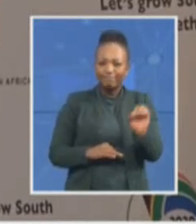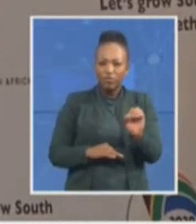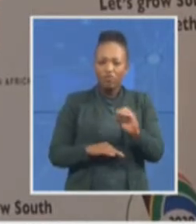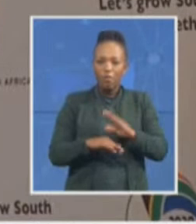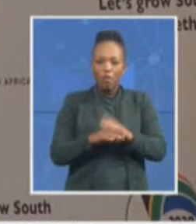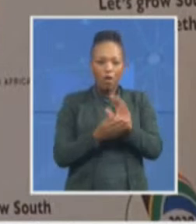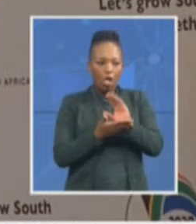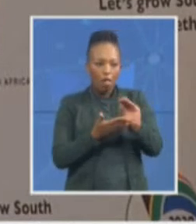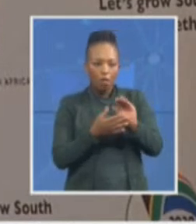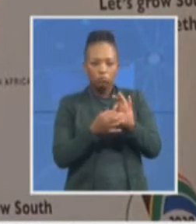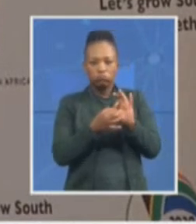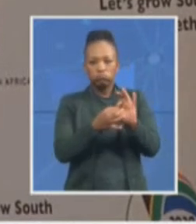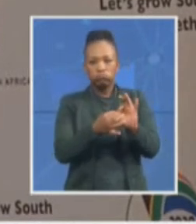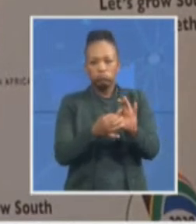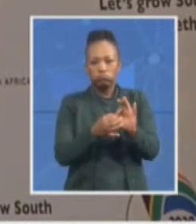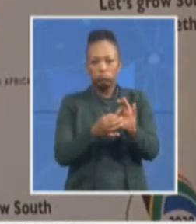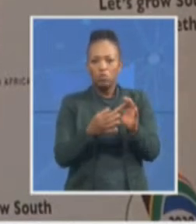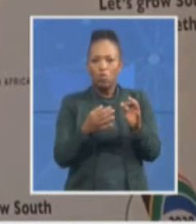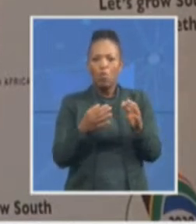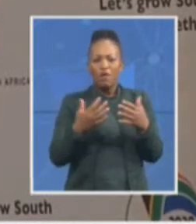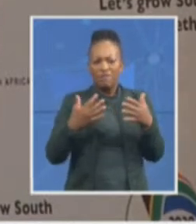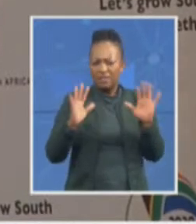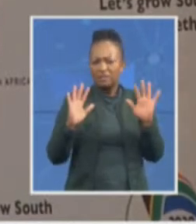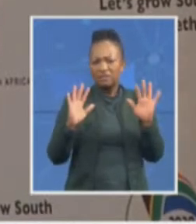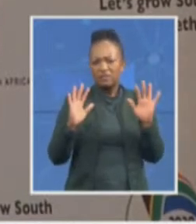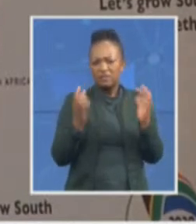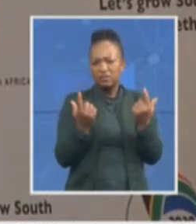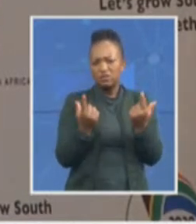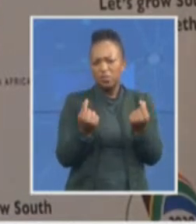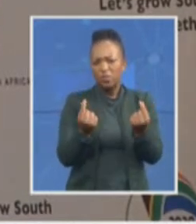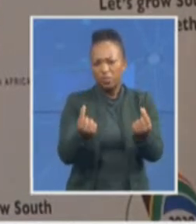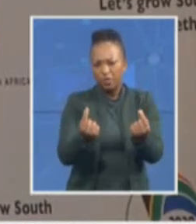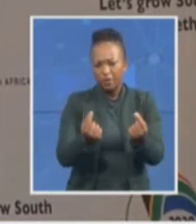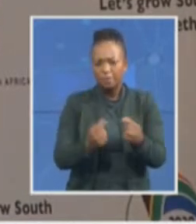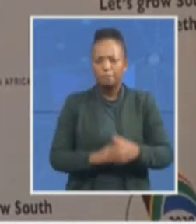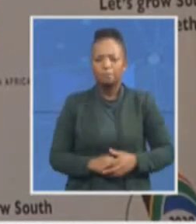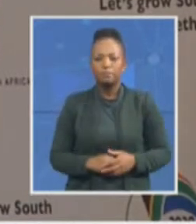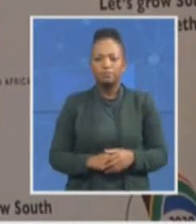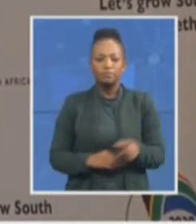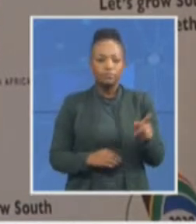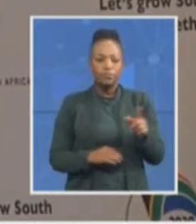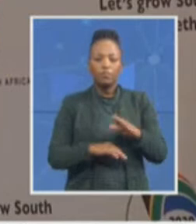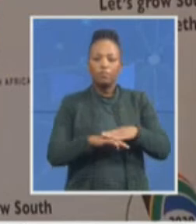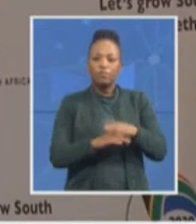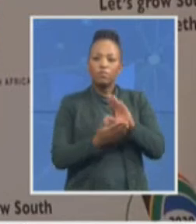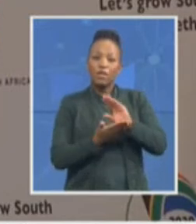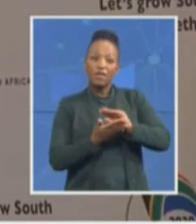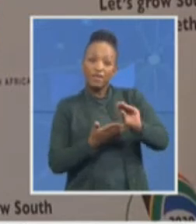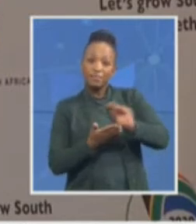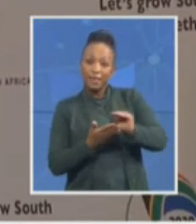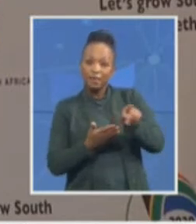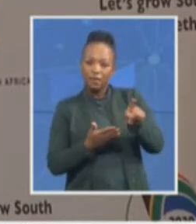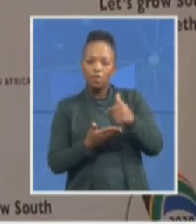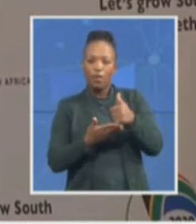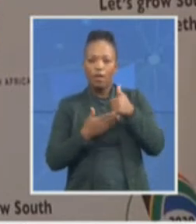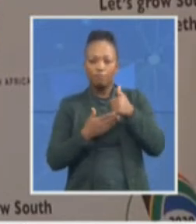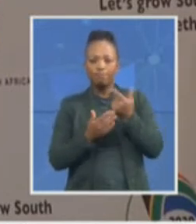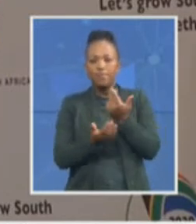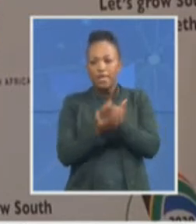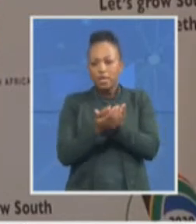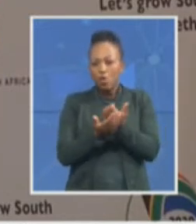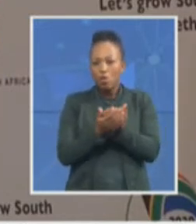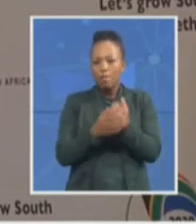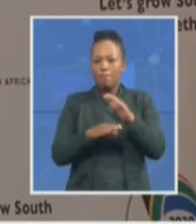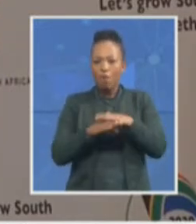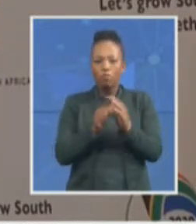expended. This new investment will help us to grow the economy, create much needed jobs, and improve the lives of